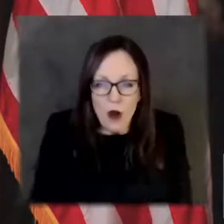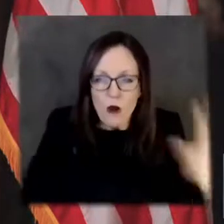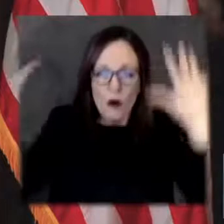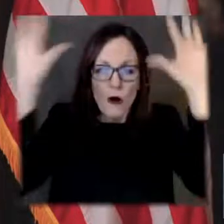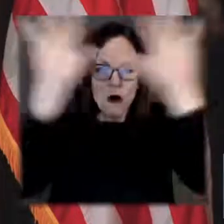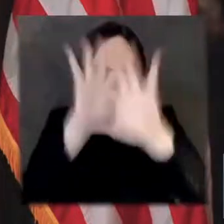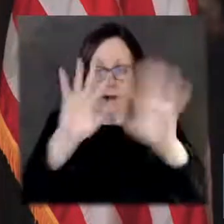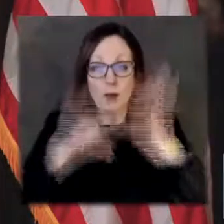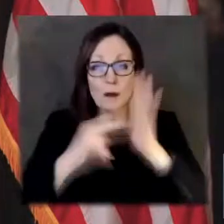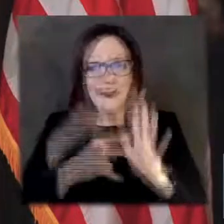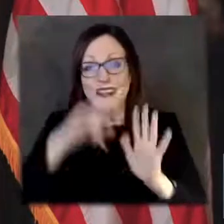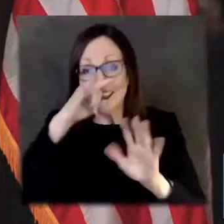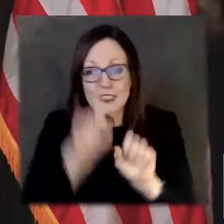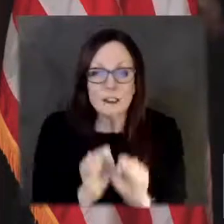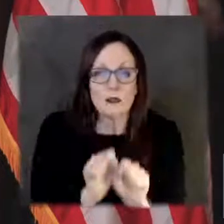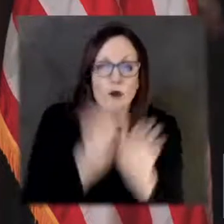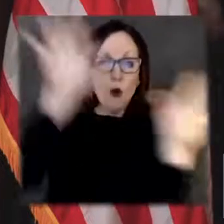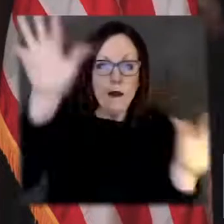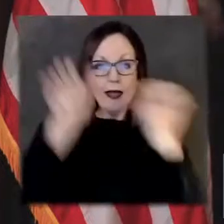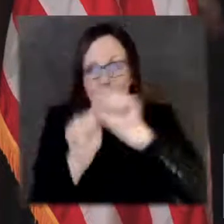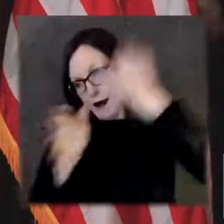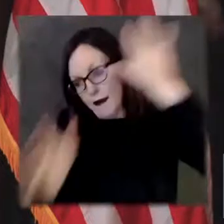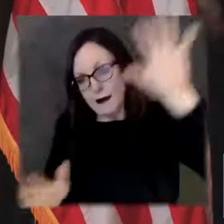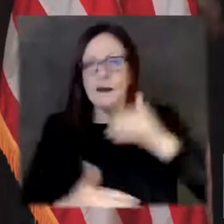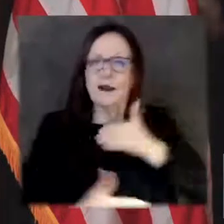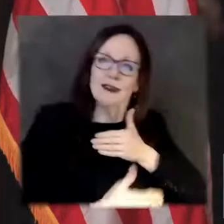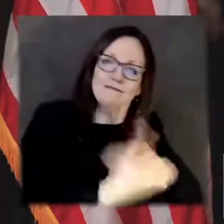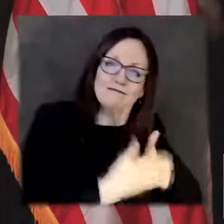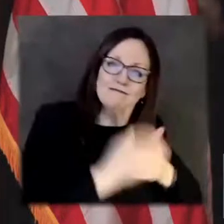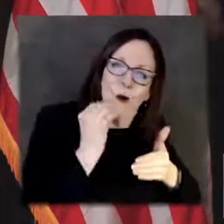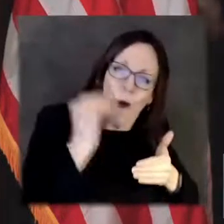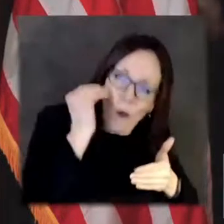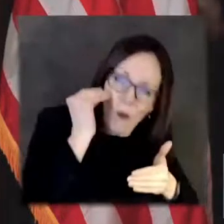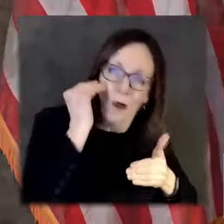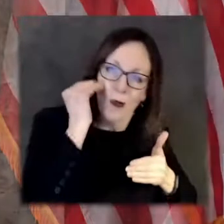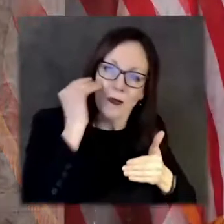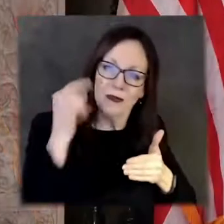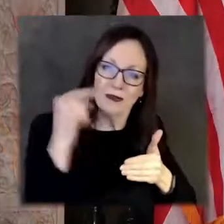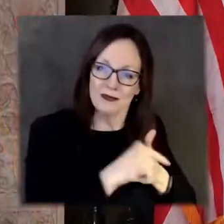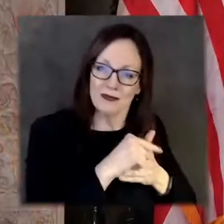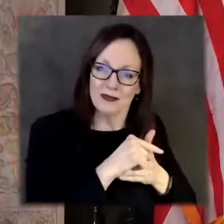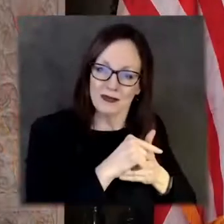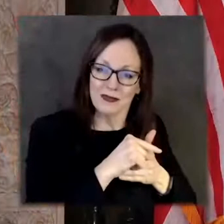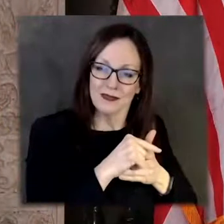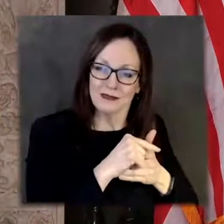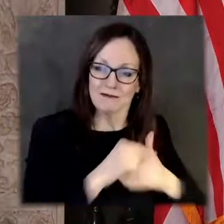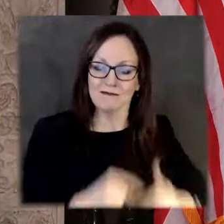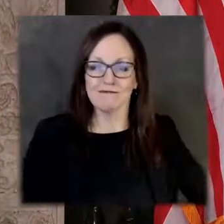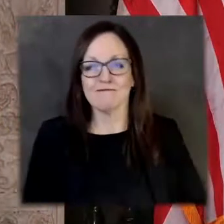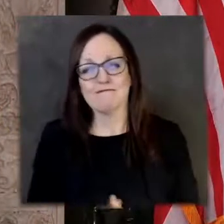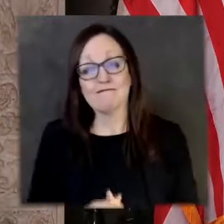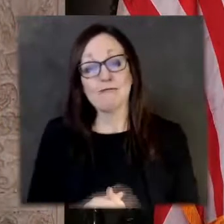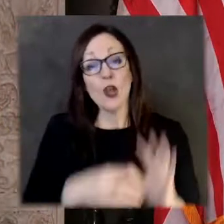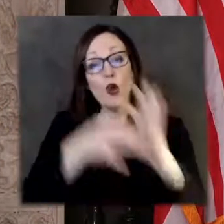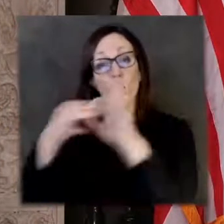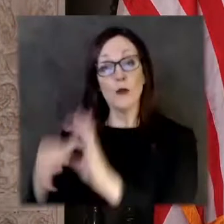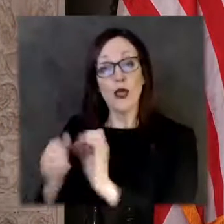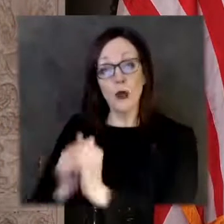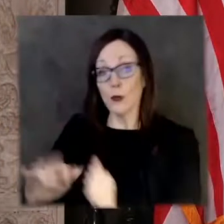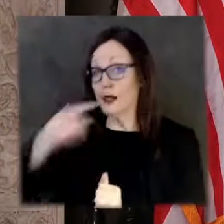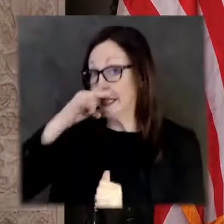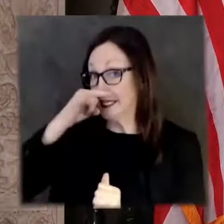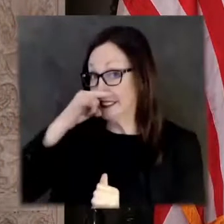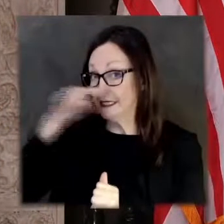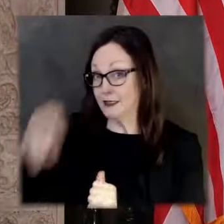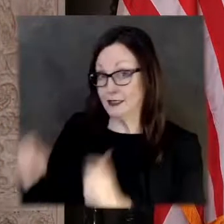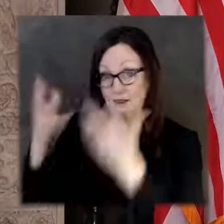evidence-based treatment and behavioral support no matter what part of the state they're from. And when it comes to our adult justice system,